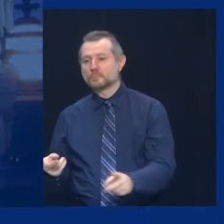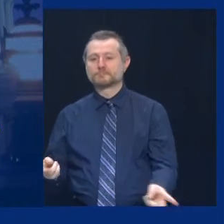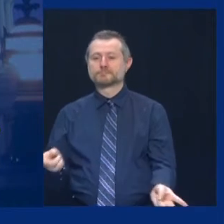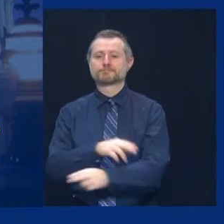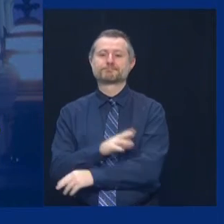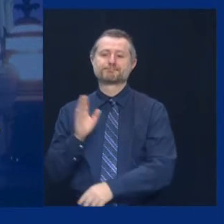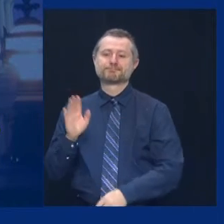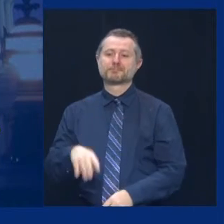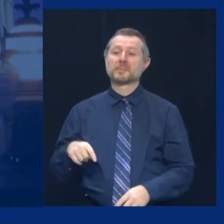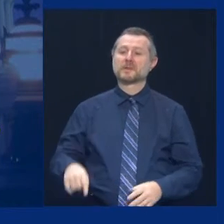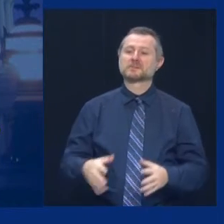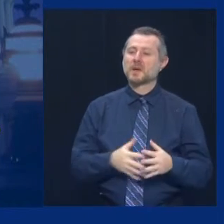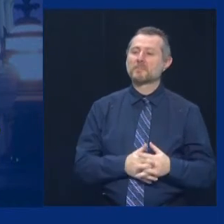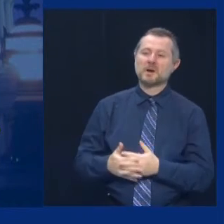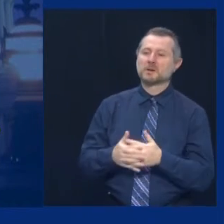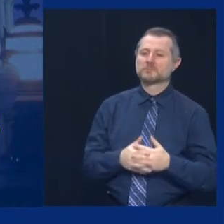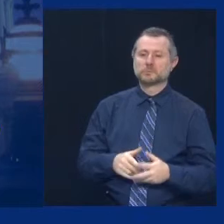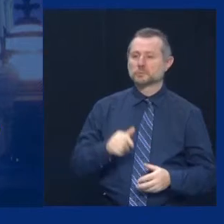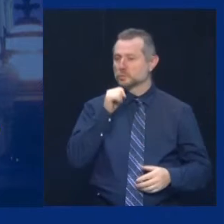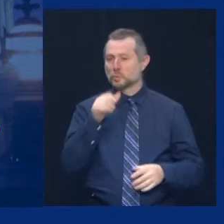who lives and who dies.